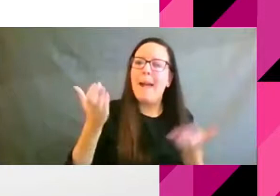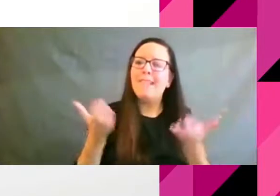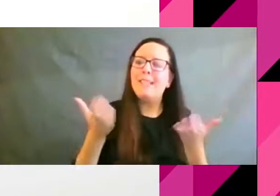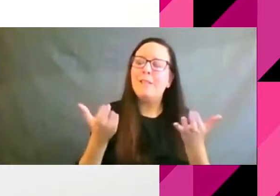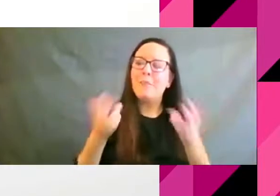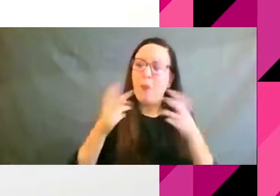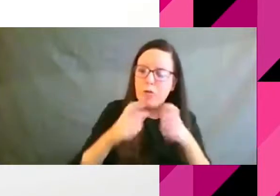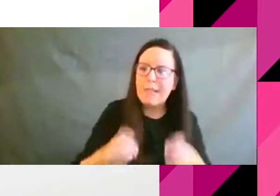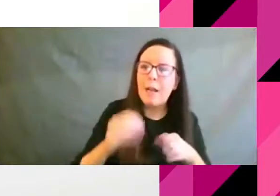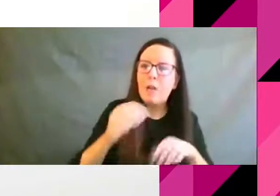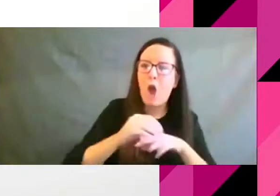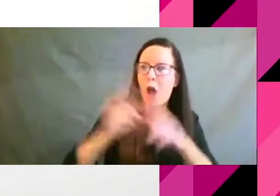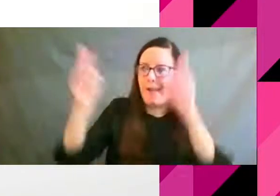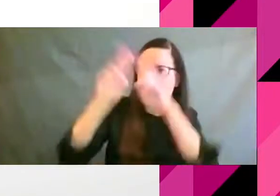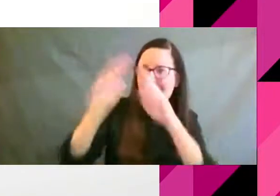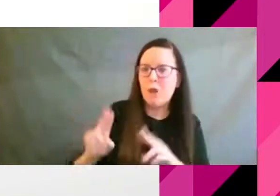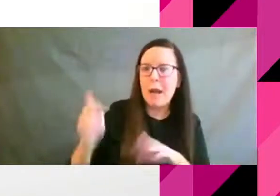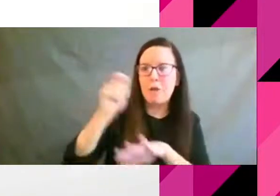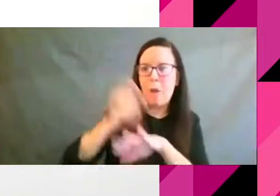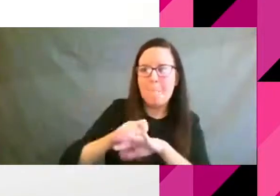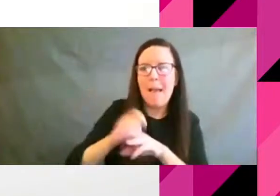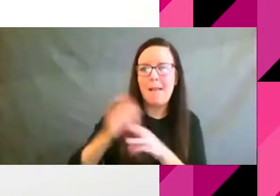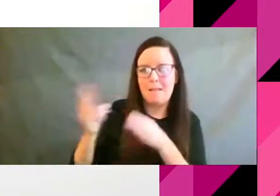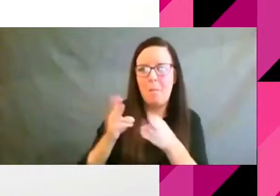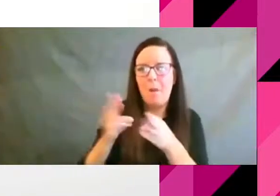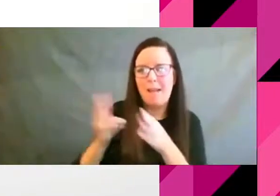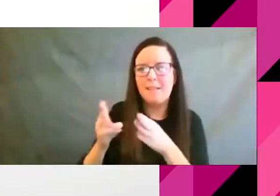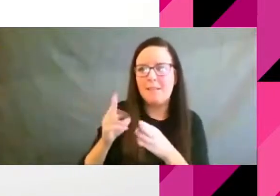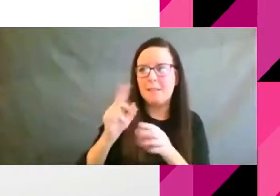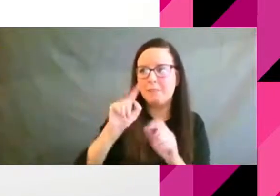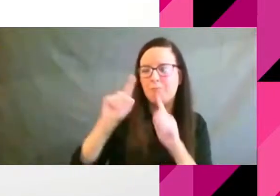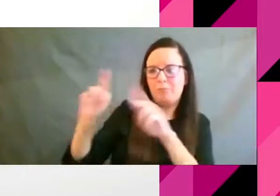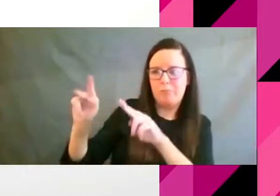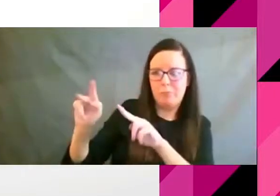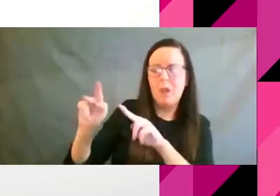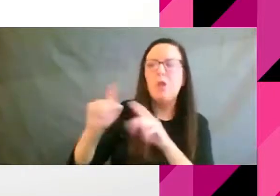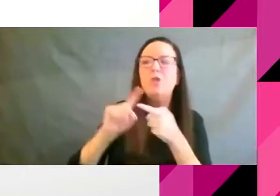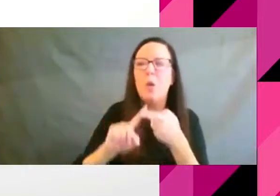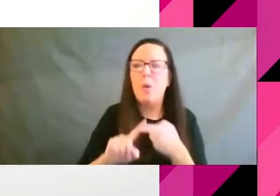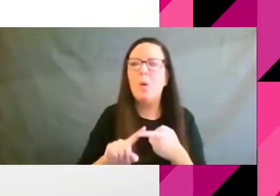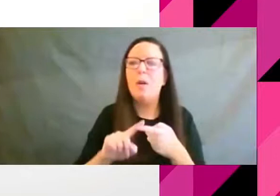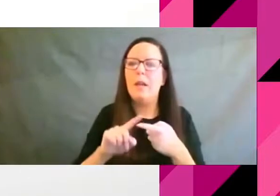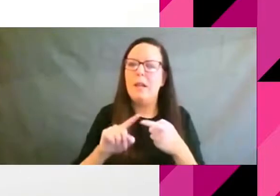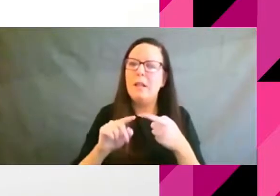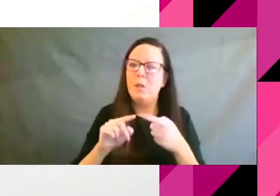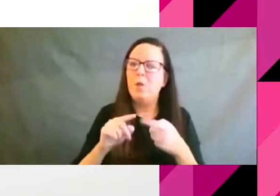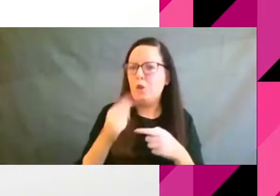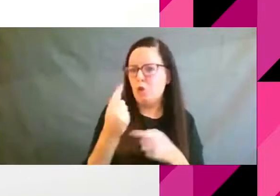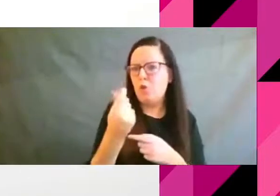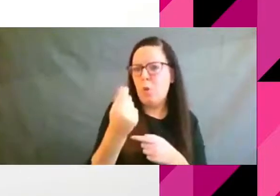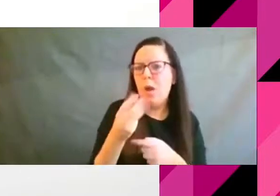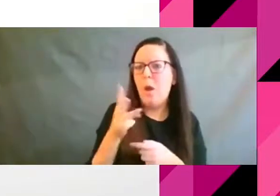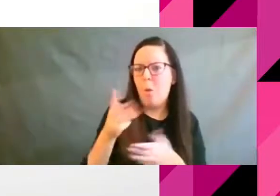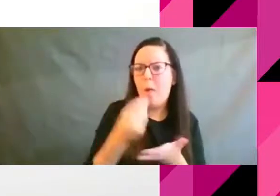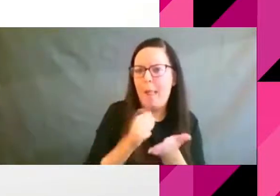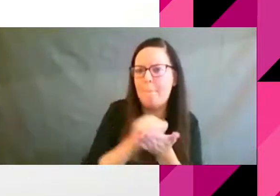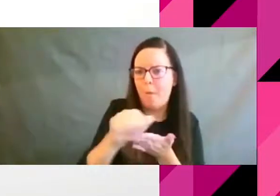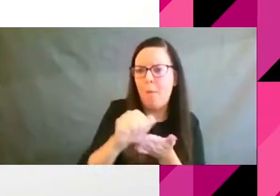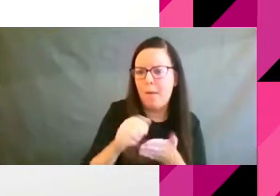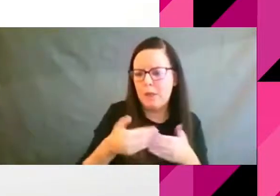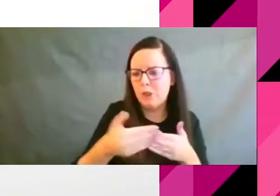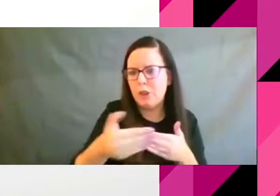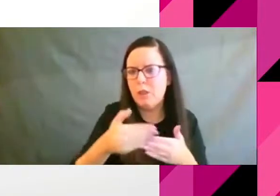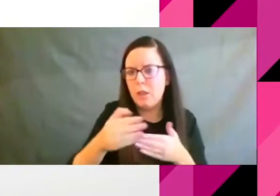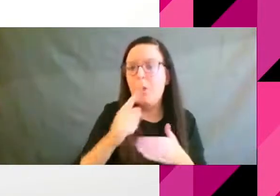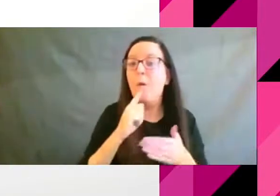practice on hate crime legislation. This research has currently been finalised and is expected to be published in the coming weeks. The Programme for Government commits